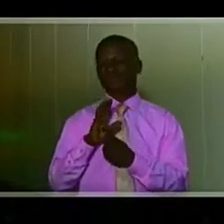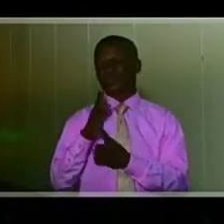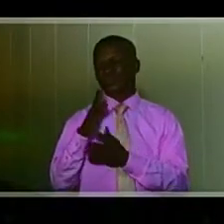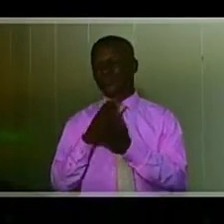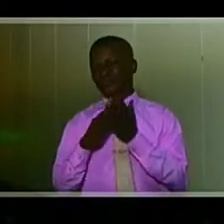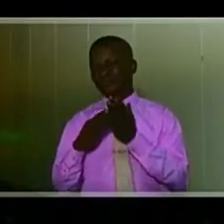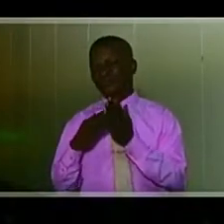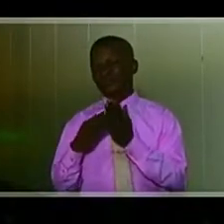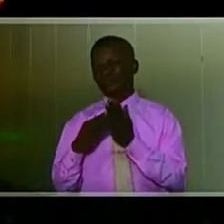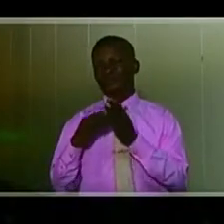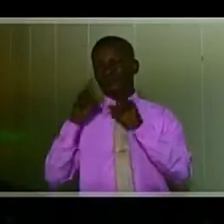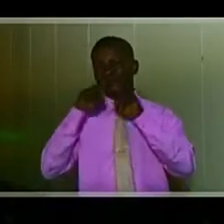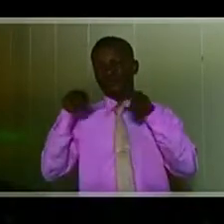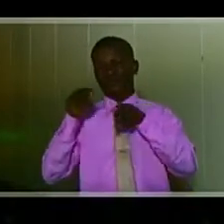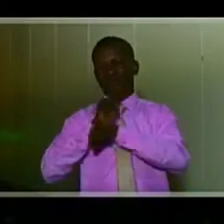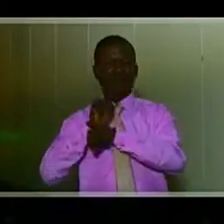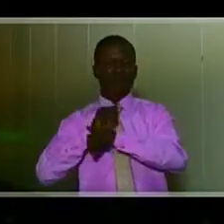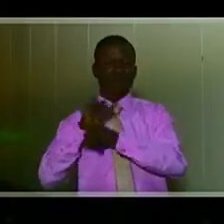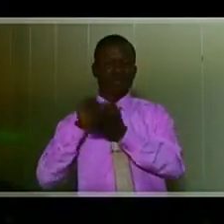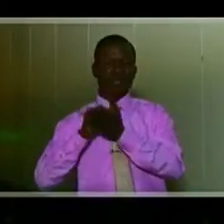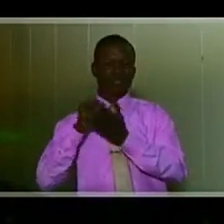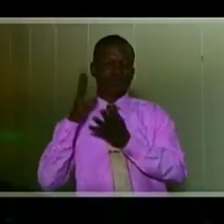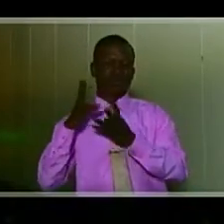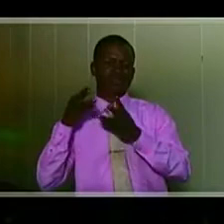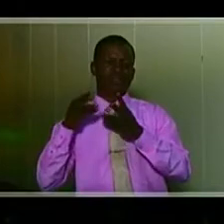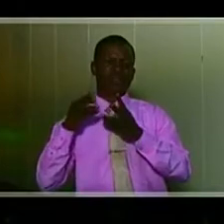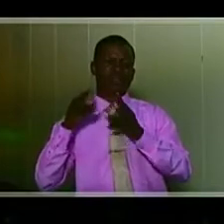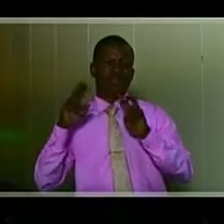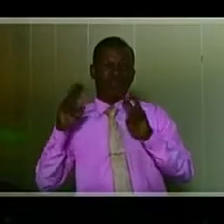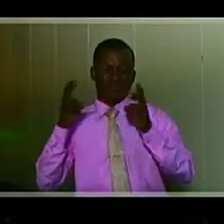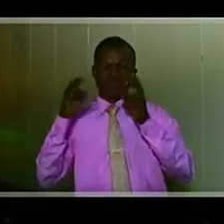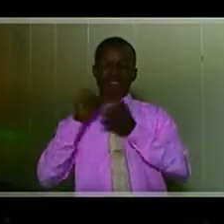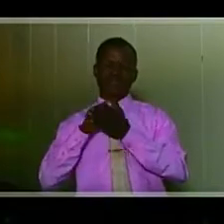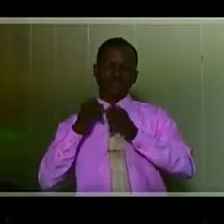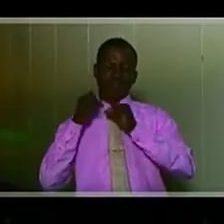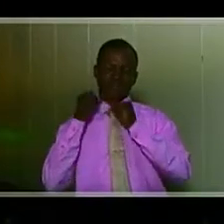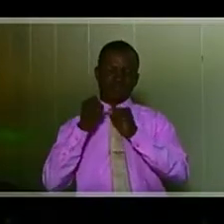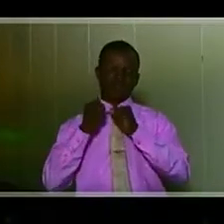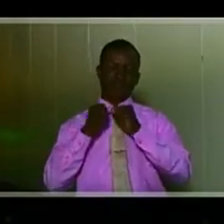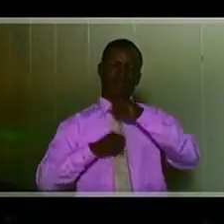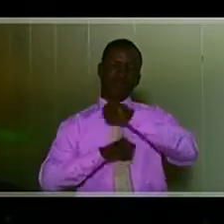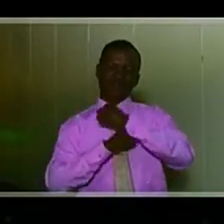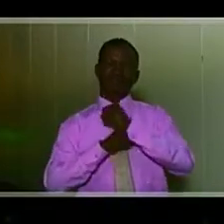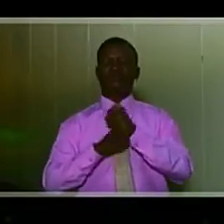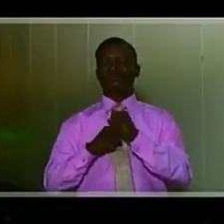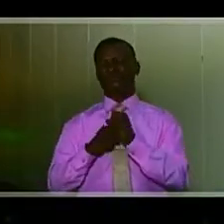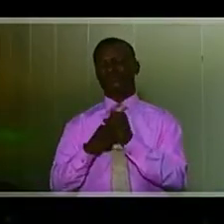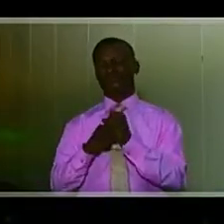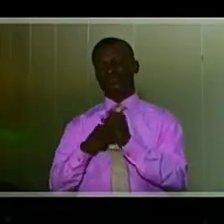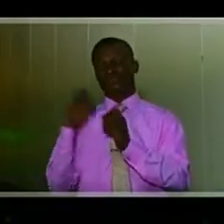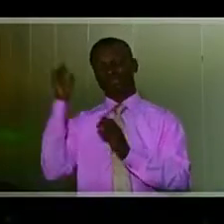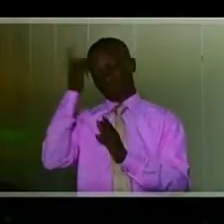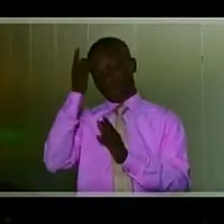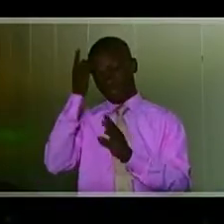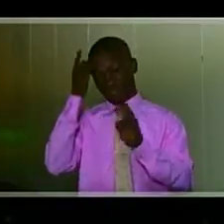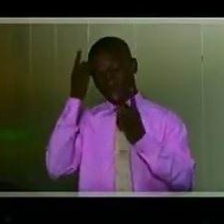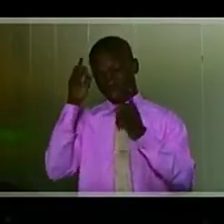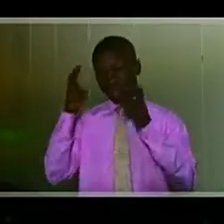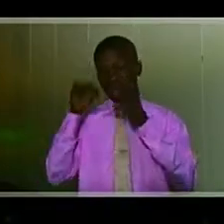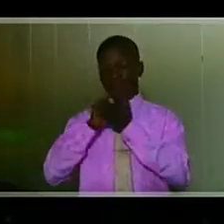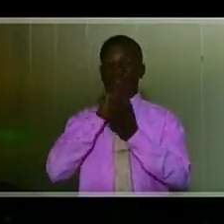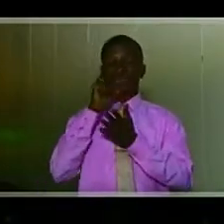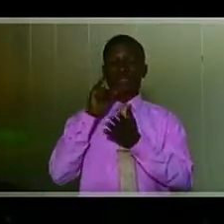to leave frameworks that were going to deepen and strengthen democracy. Second of all, he said it to you, Shehu, that if that